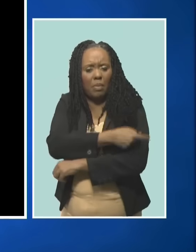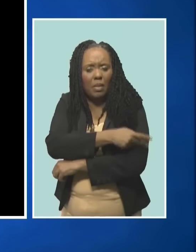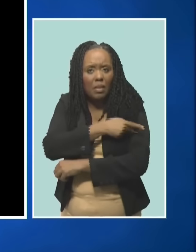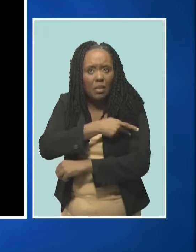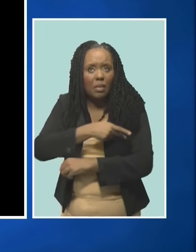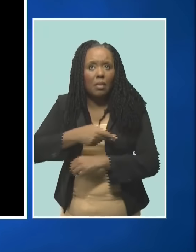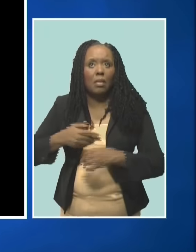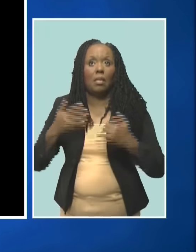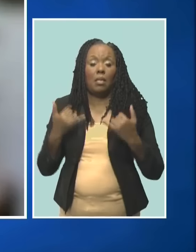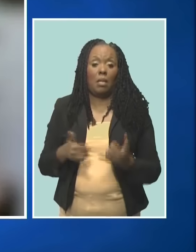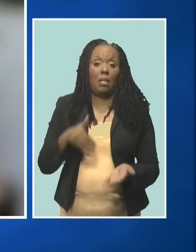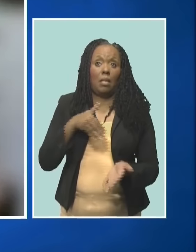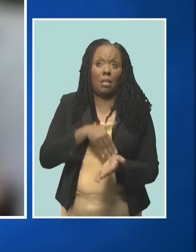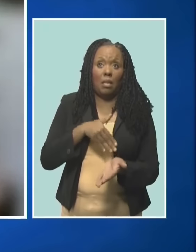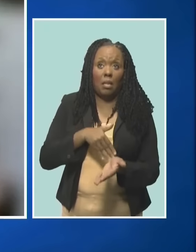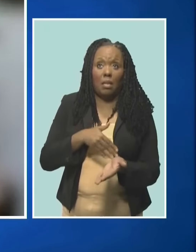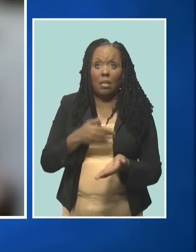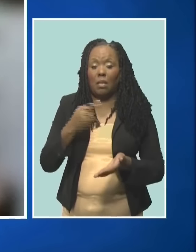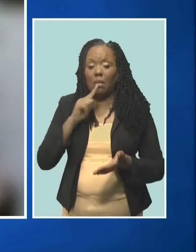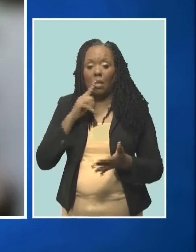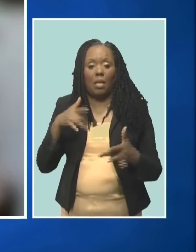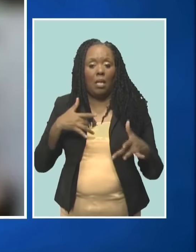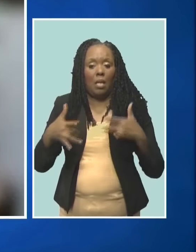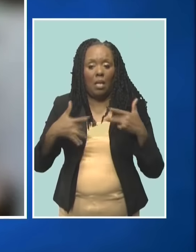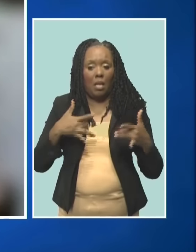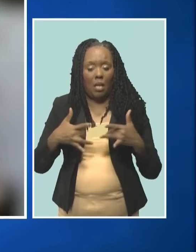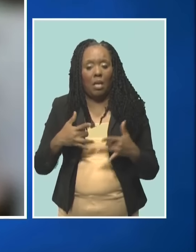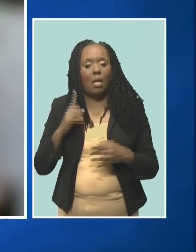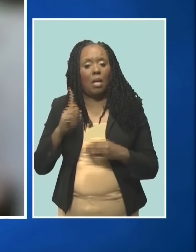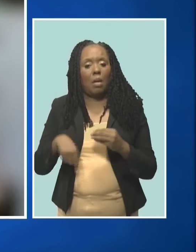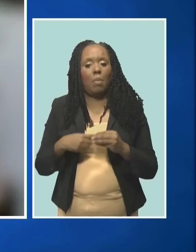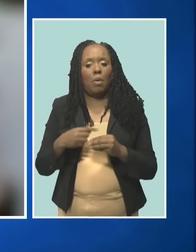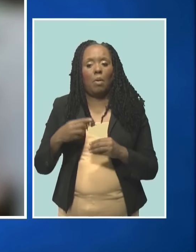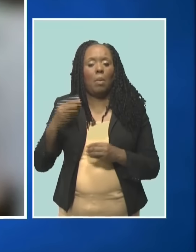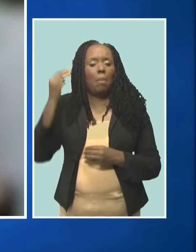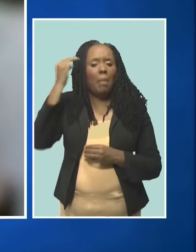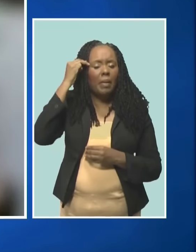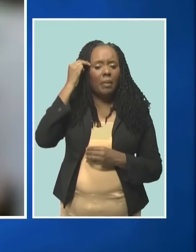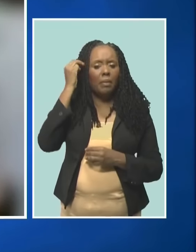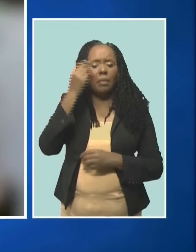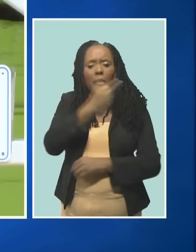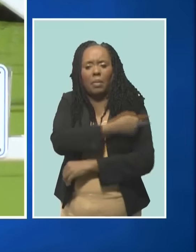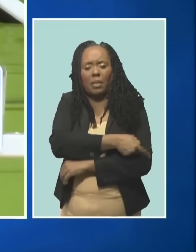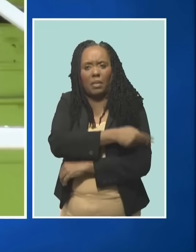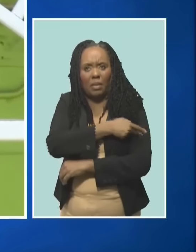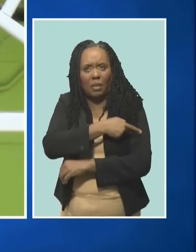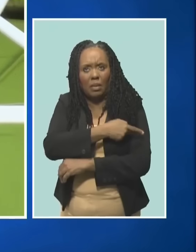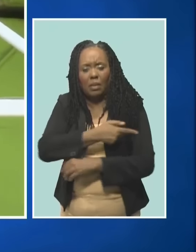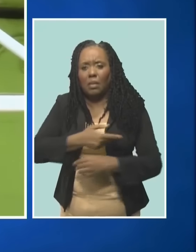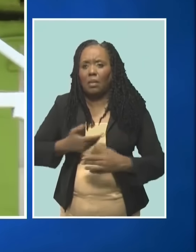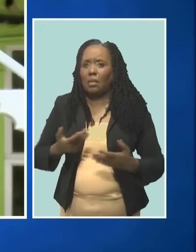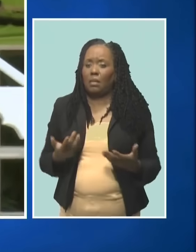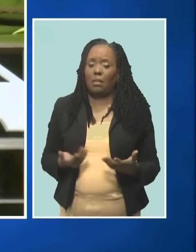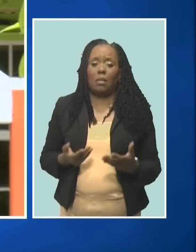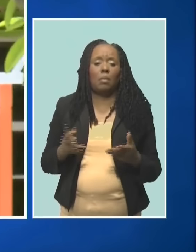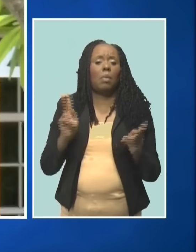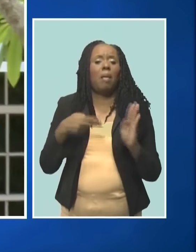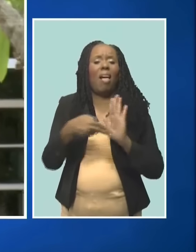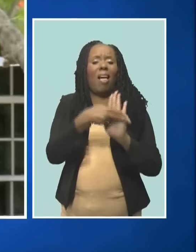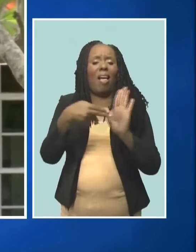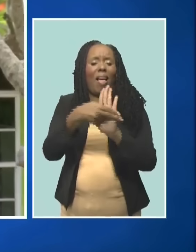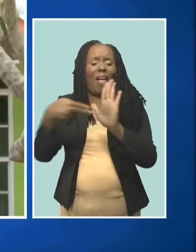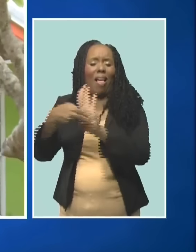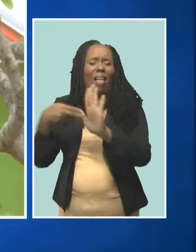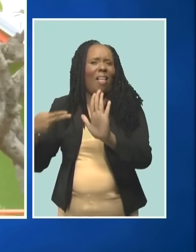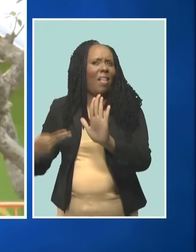Brian McLachlan is also voicing concerns about the use of the term mental patient, as he notes the ongoing stigma